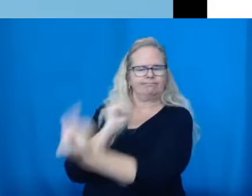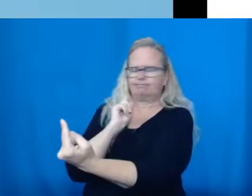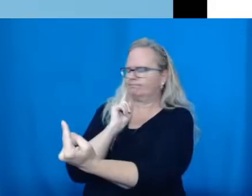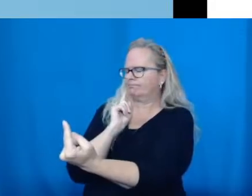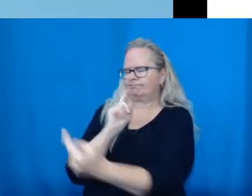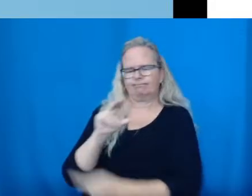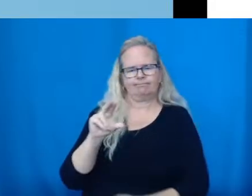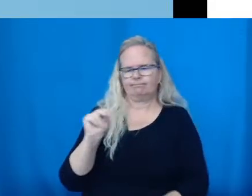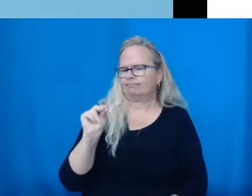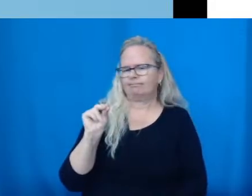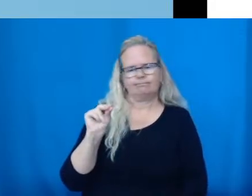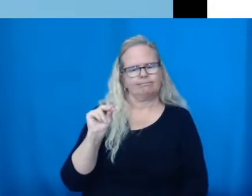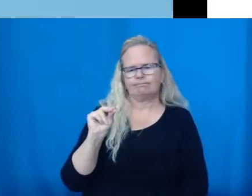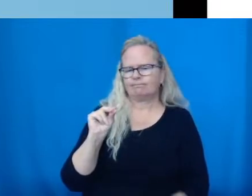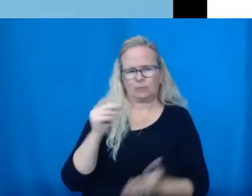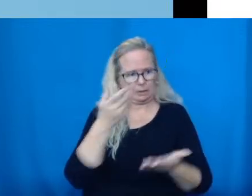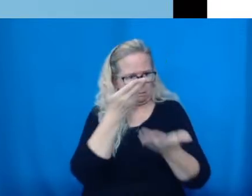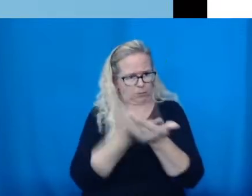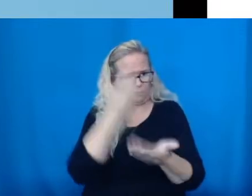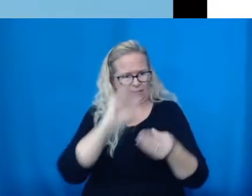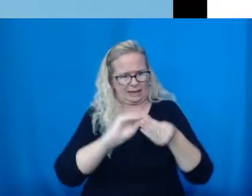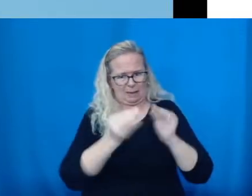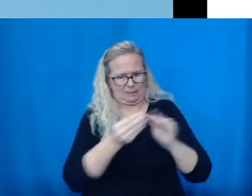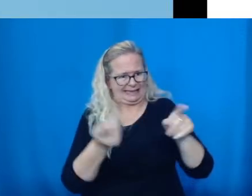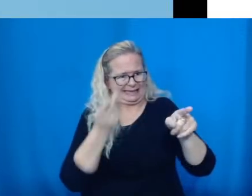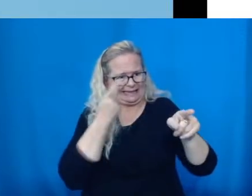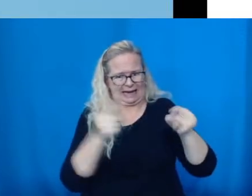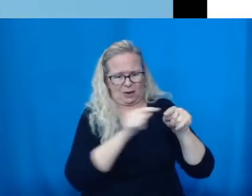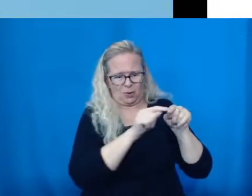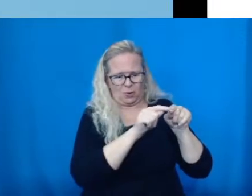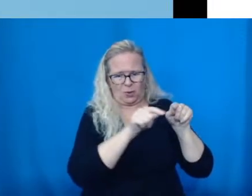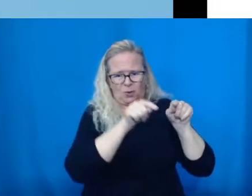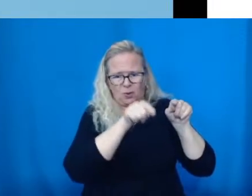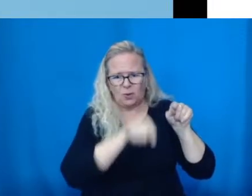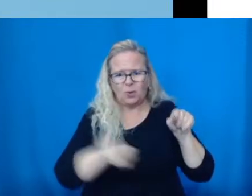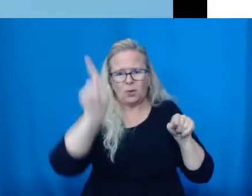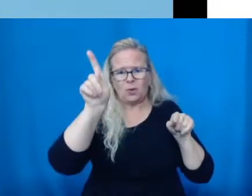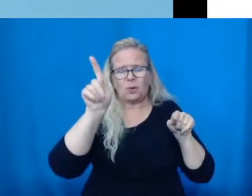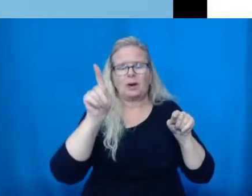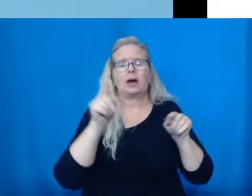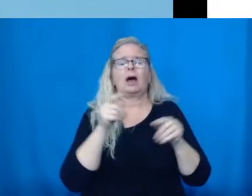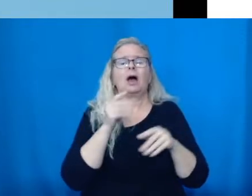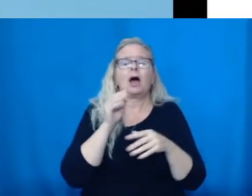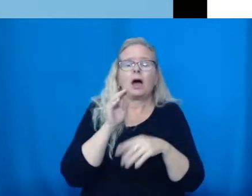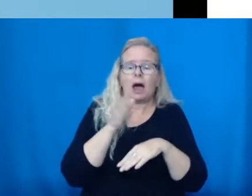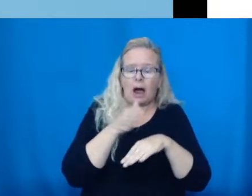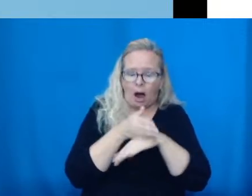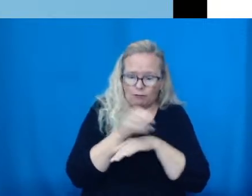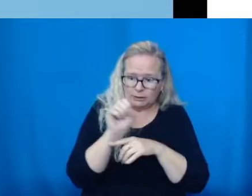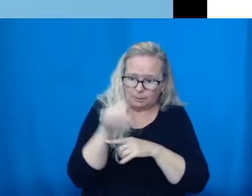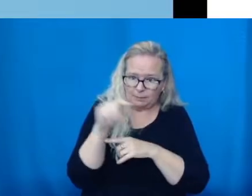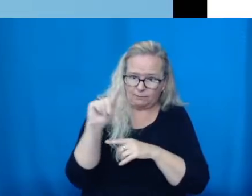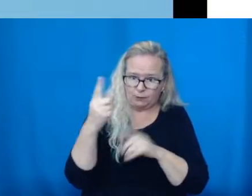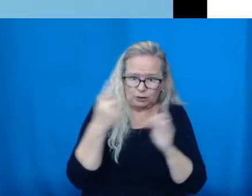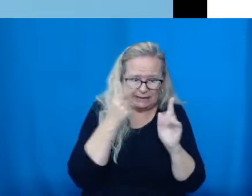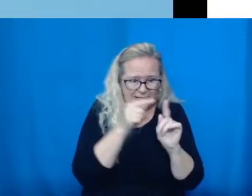these truths, we will continue to fail our province and our kids. Next slide, please.